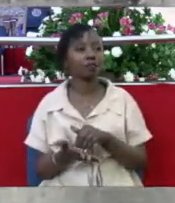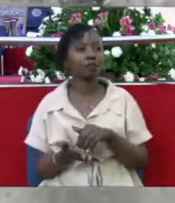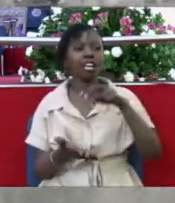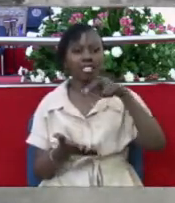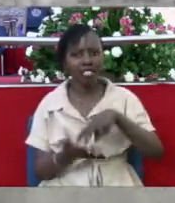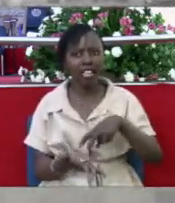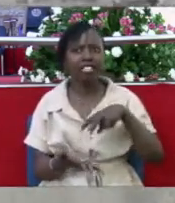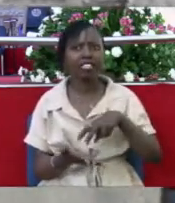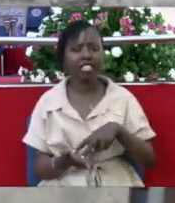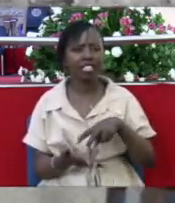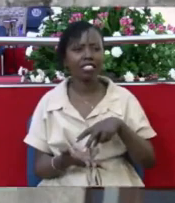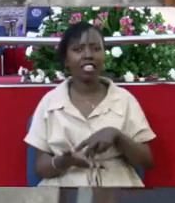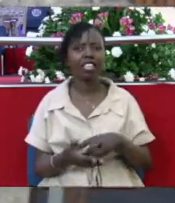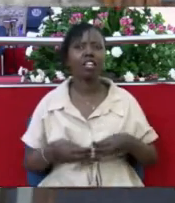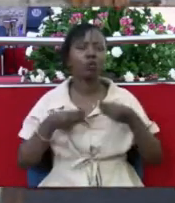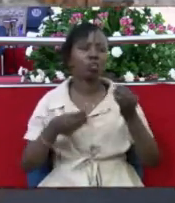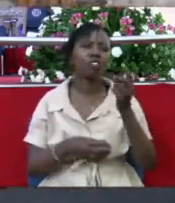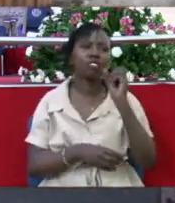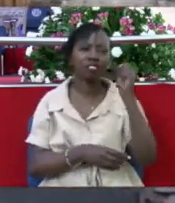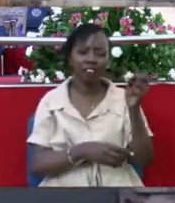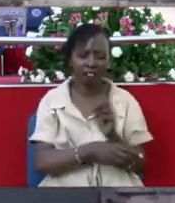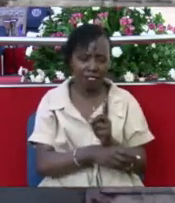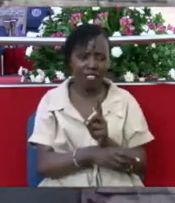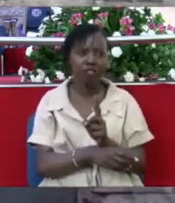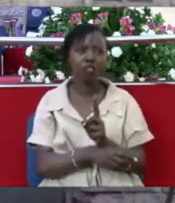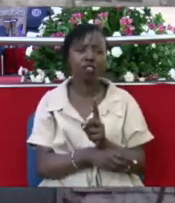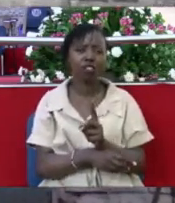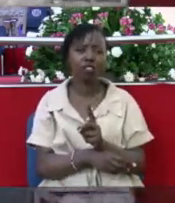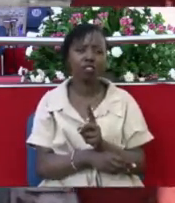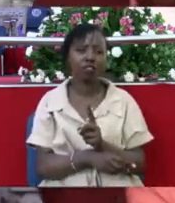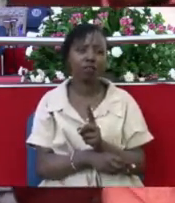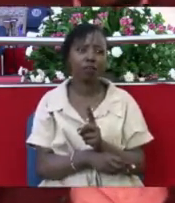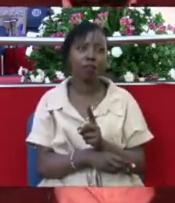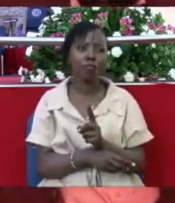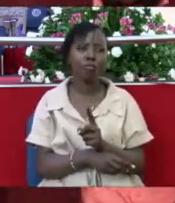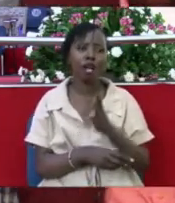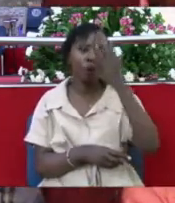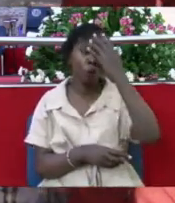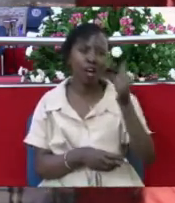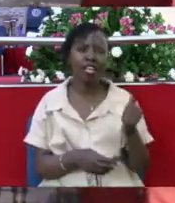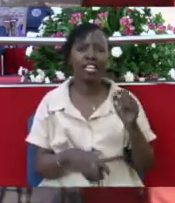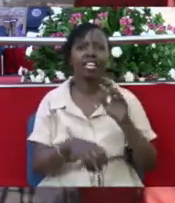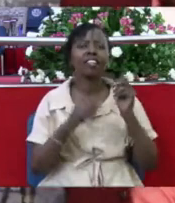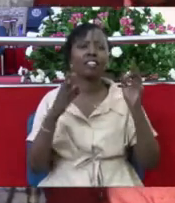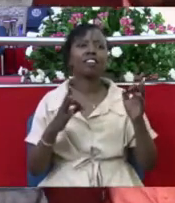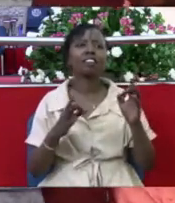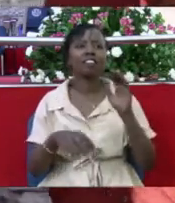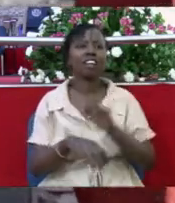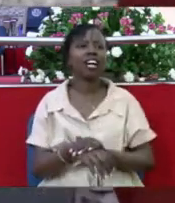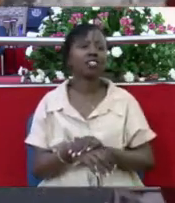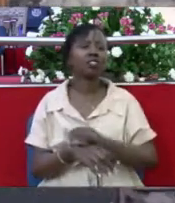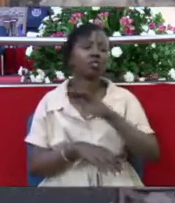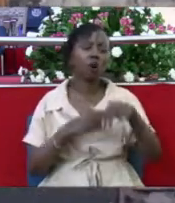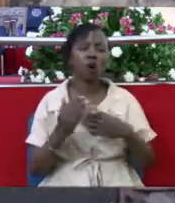you 5 more seconds. Tunakupatia sekunde 5. Because if you gain the entire world, kwa sababu ukipata and then you lose your soul,